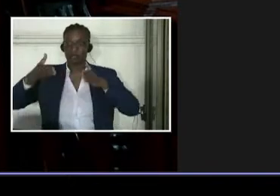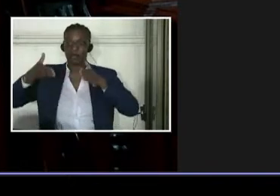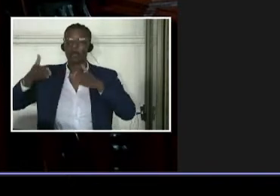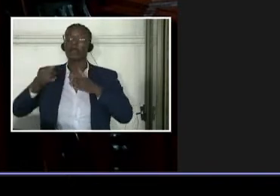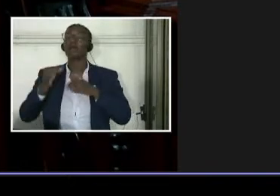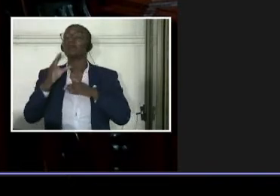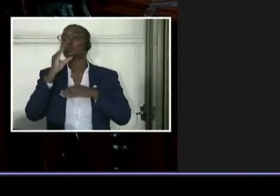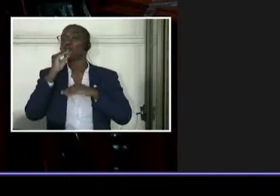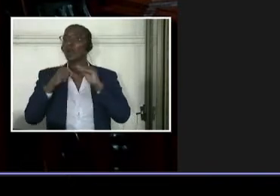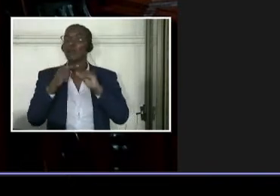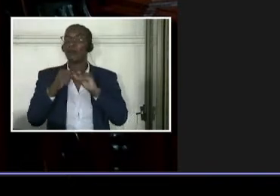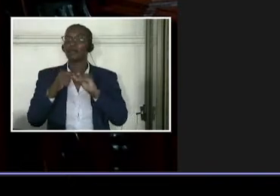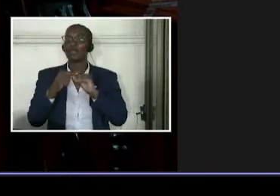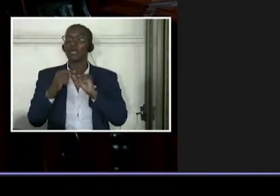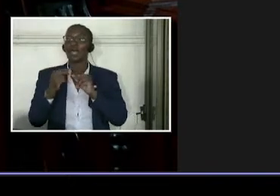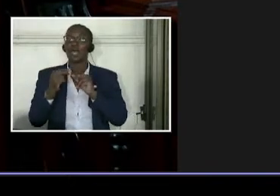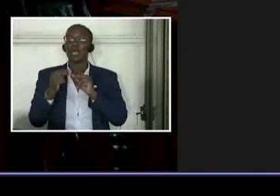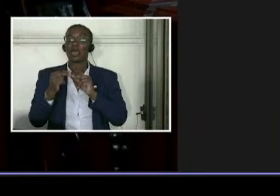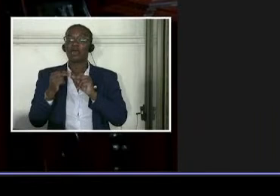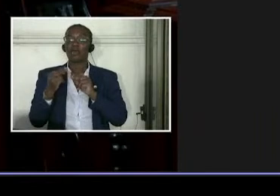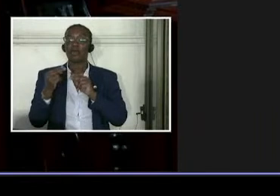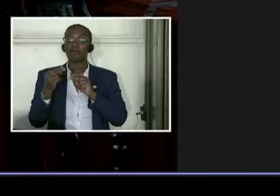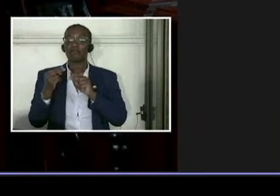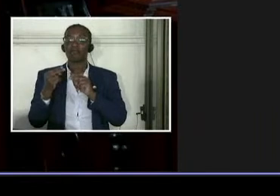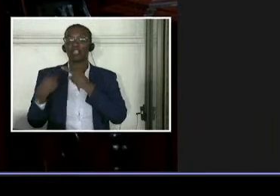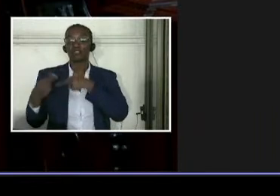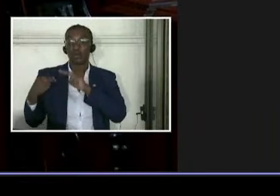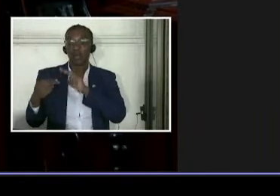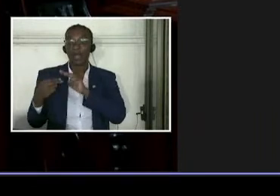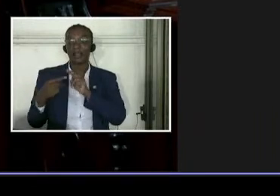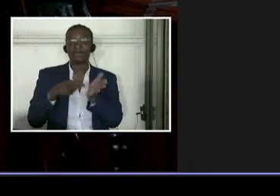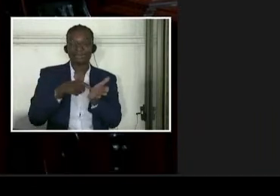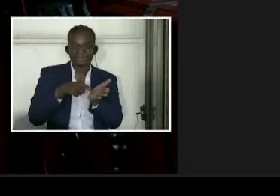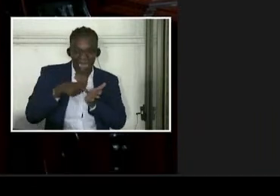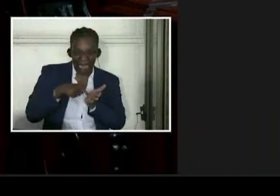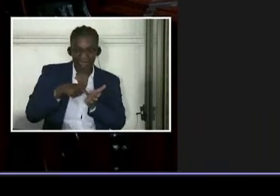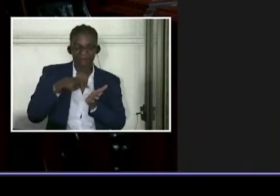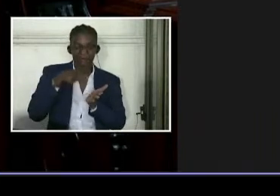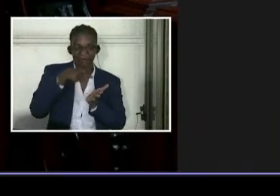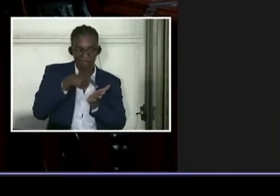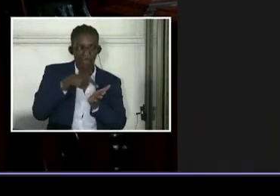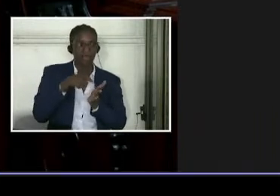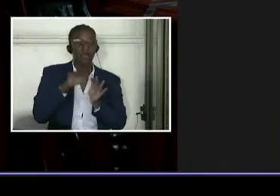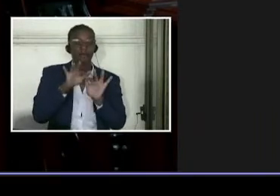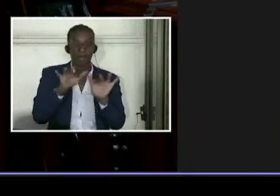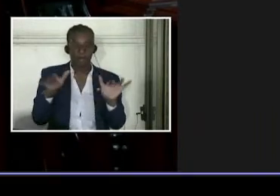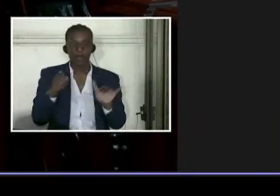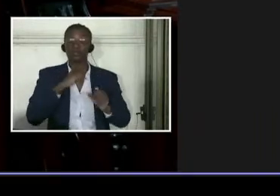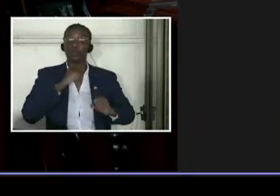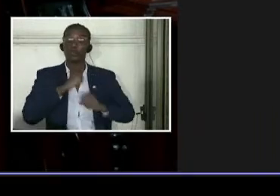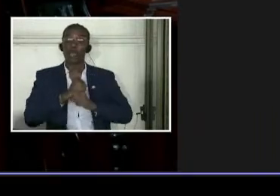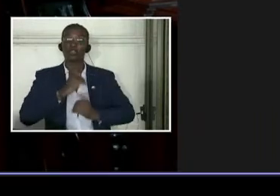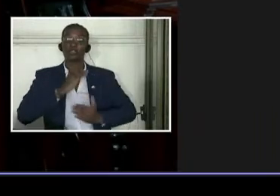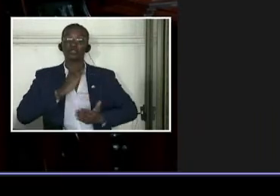address historical debt around flats and rate rentals payable by hostel residents, but also to make sure that we